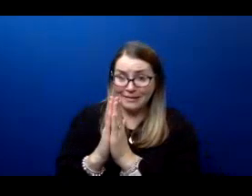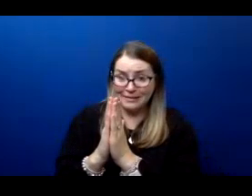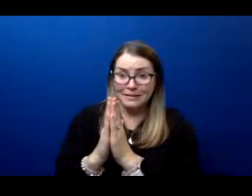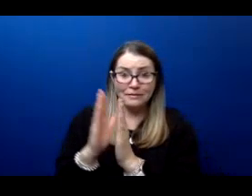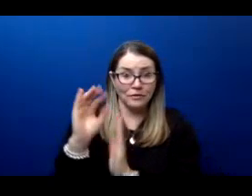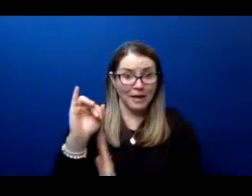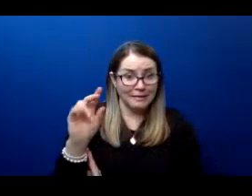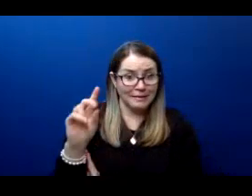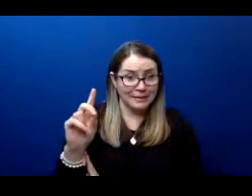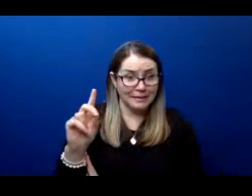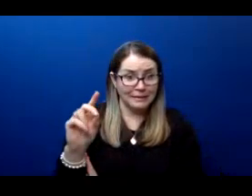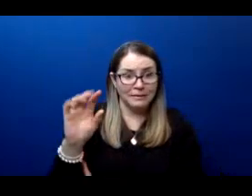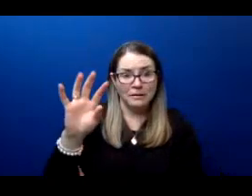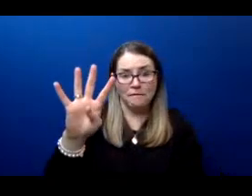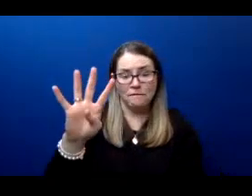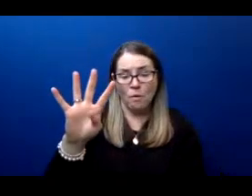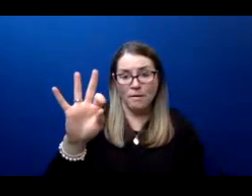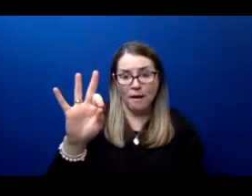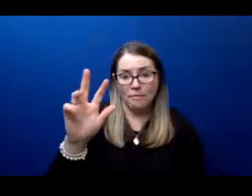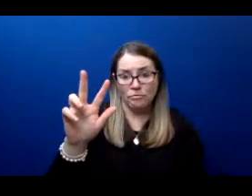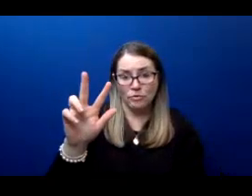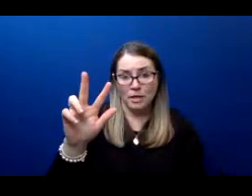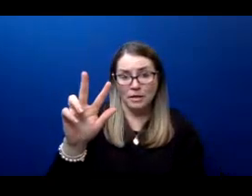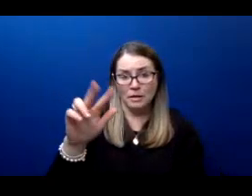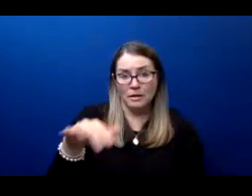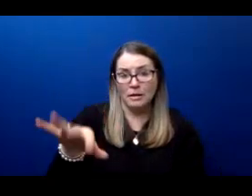ID, please enter